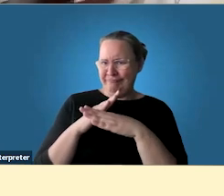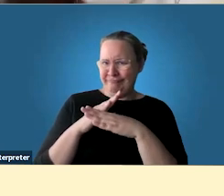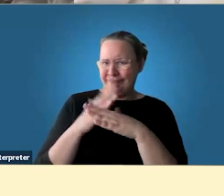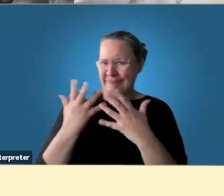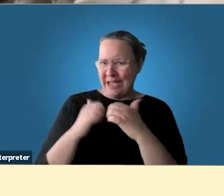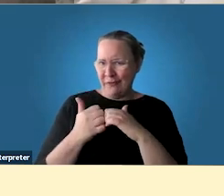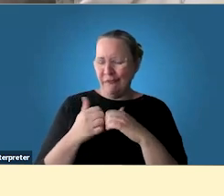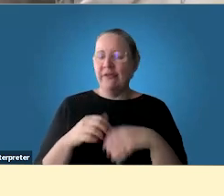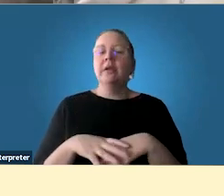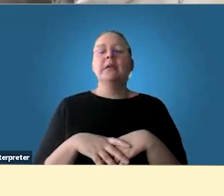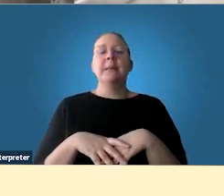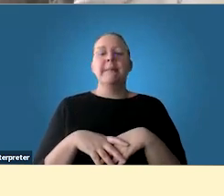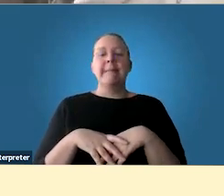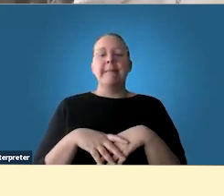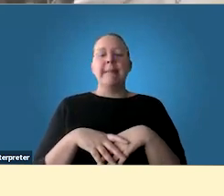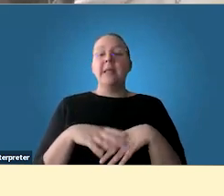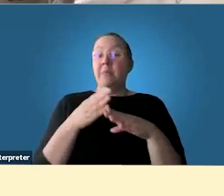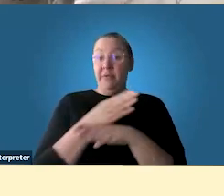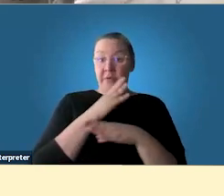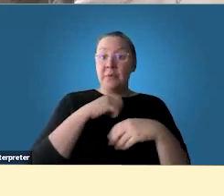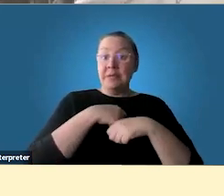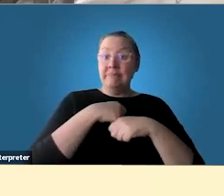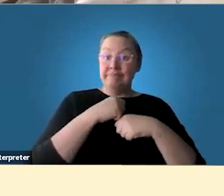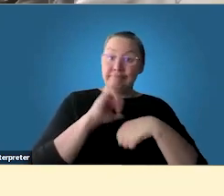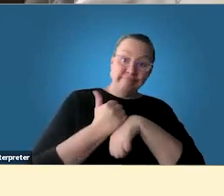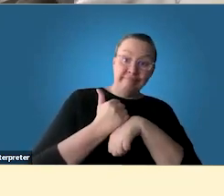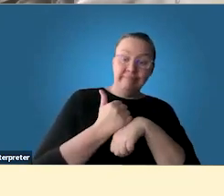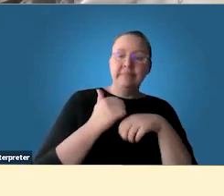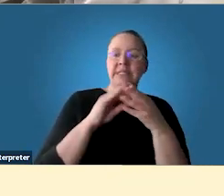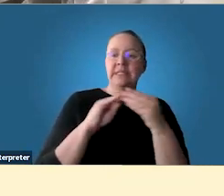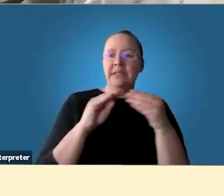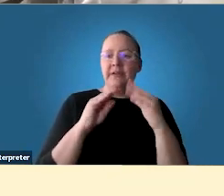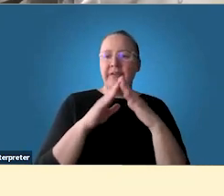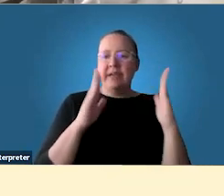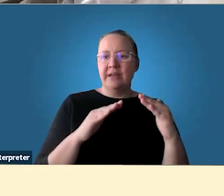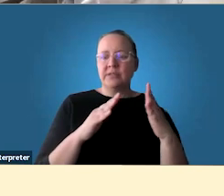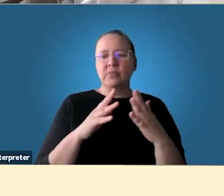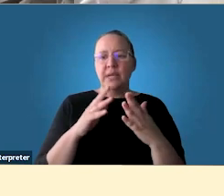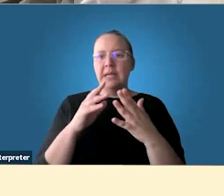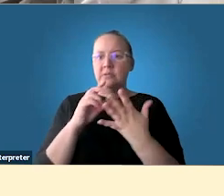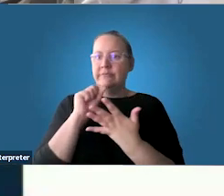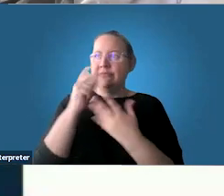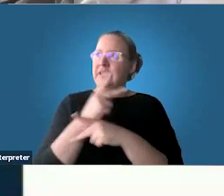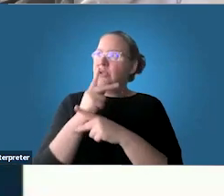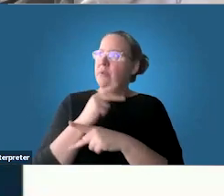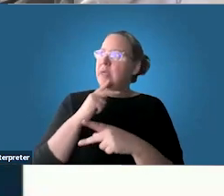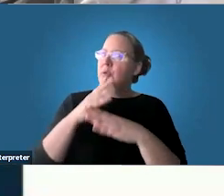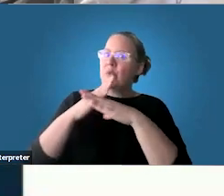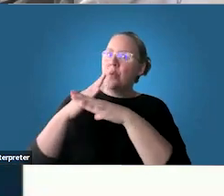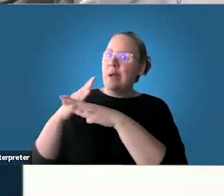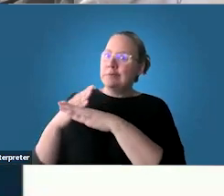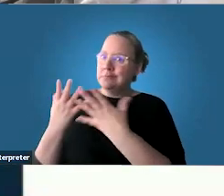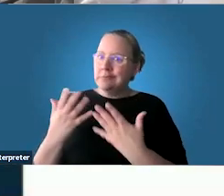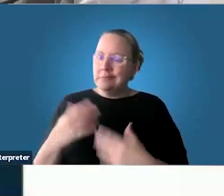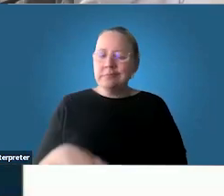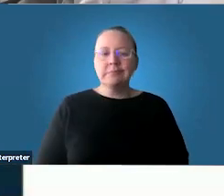we actually, before we created the narrative house, named the roadblocks that stand in our way. And we